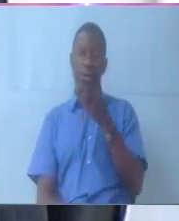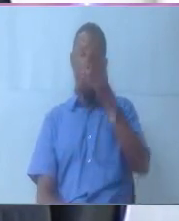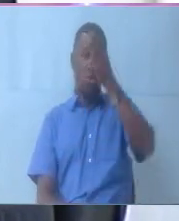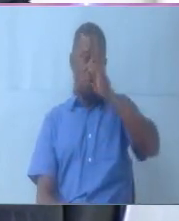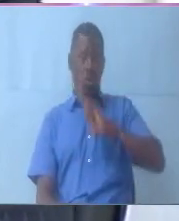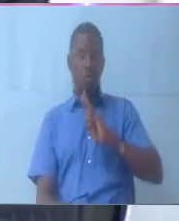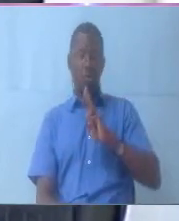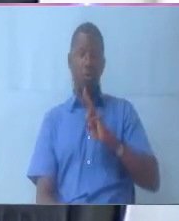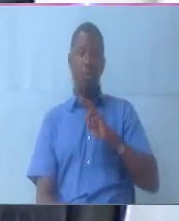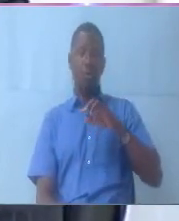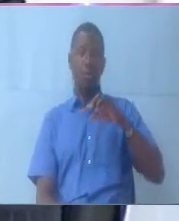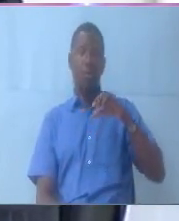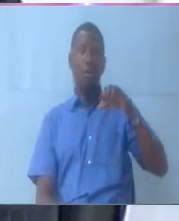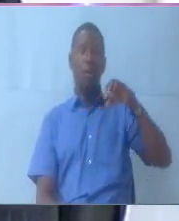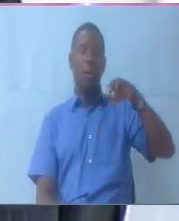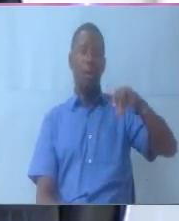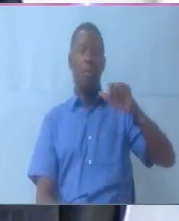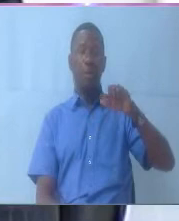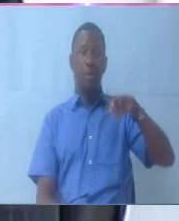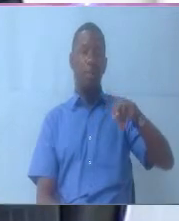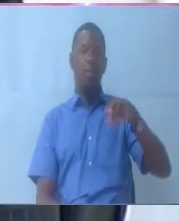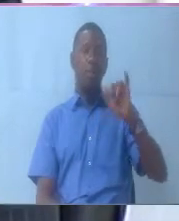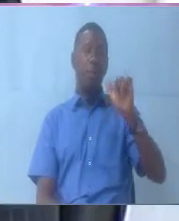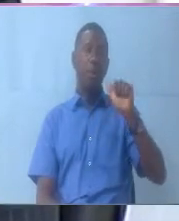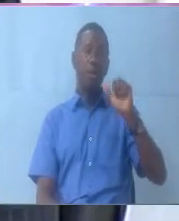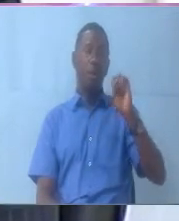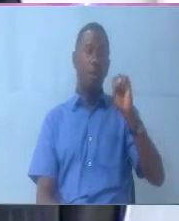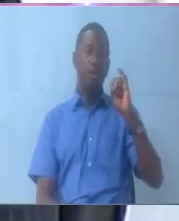Mam Yasin C. Honorable Justice Mam Yasin C.